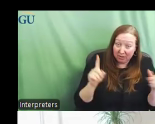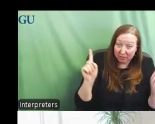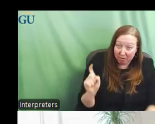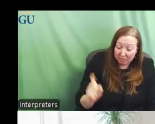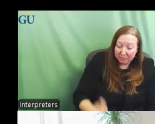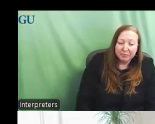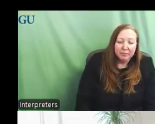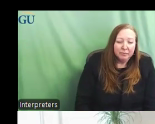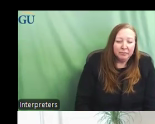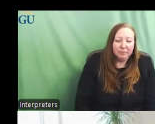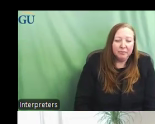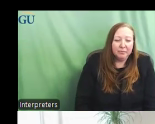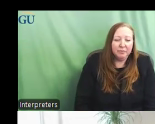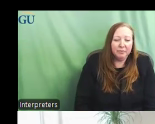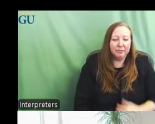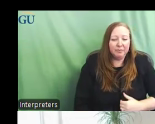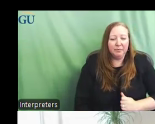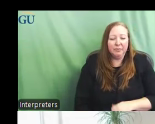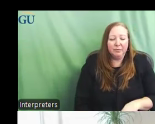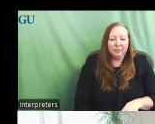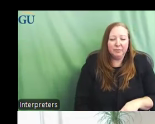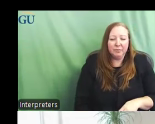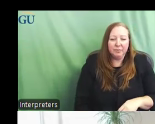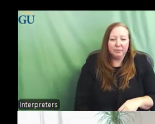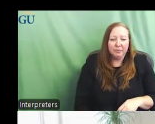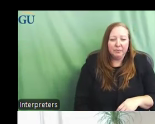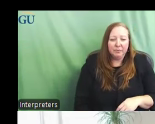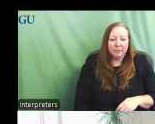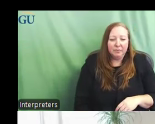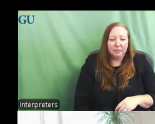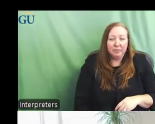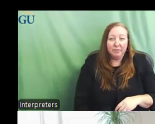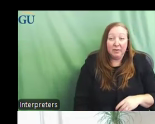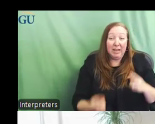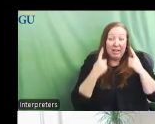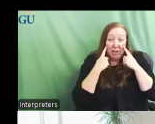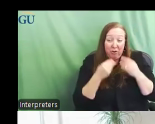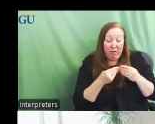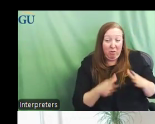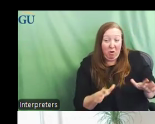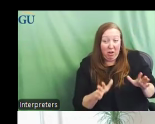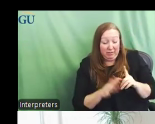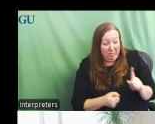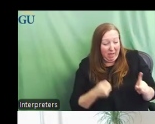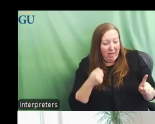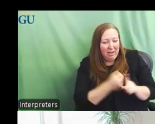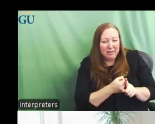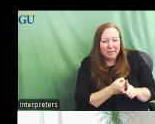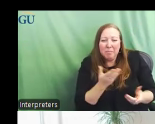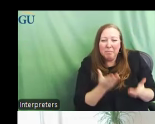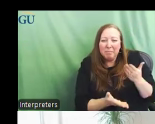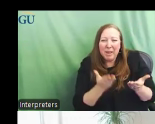that effects of hearing loss may not be evident in the very early communication and